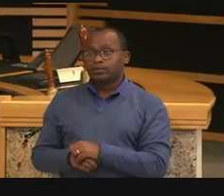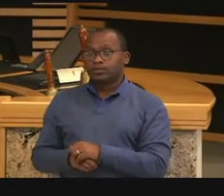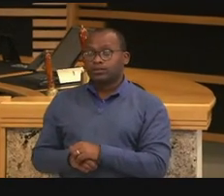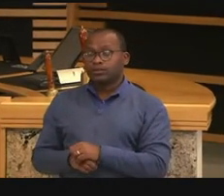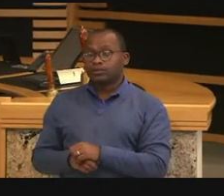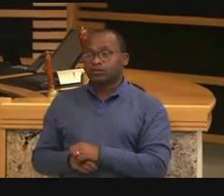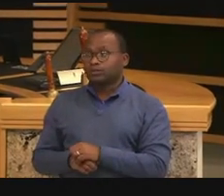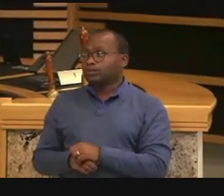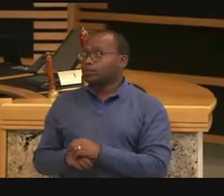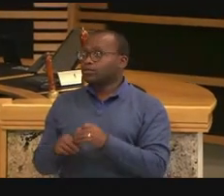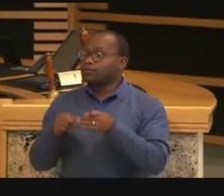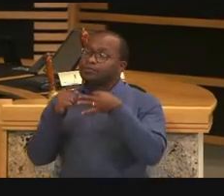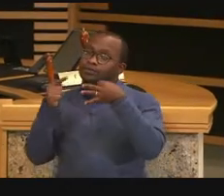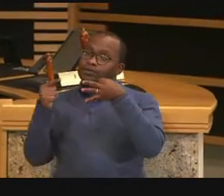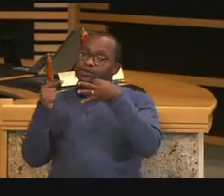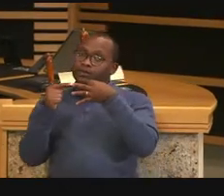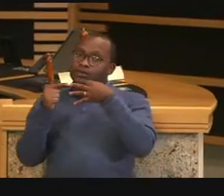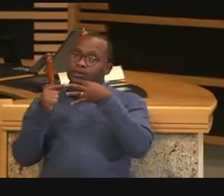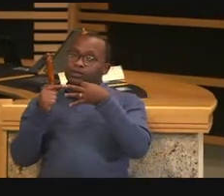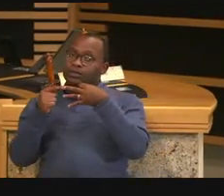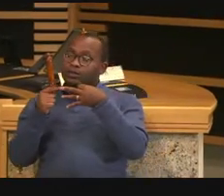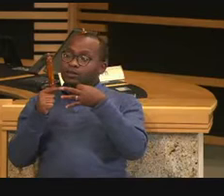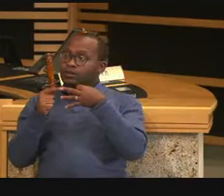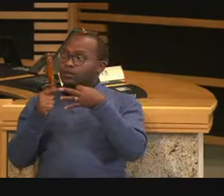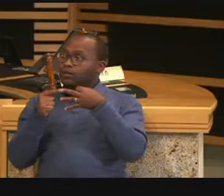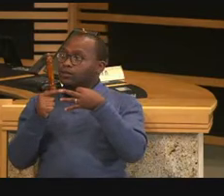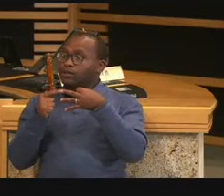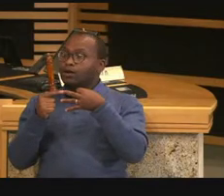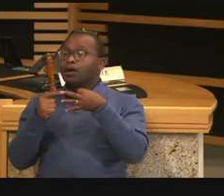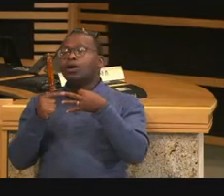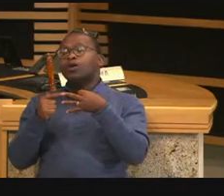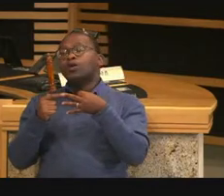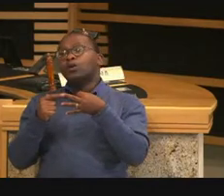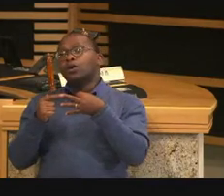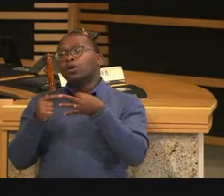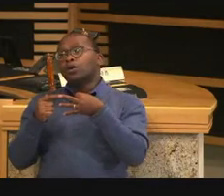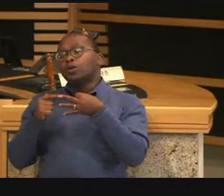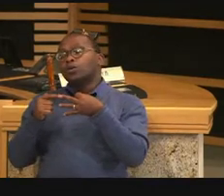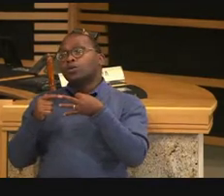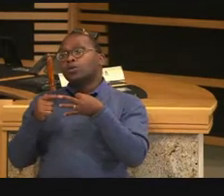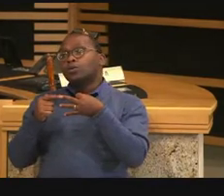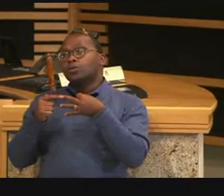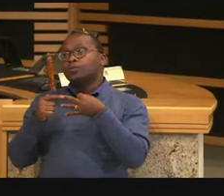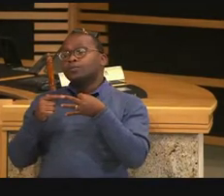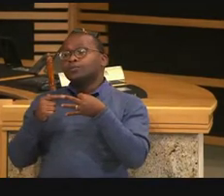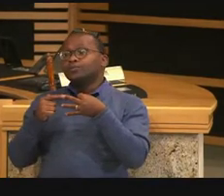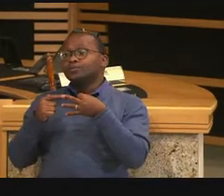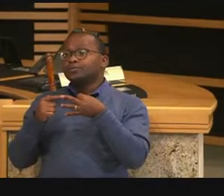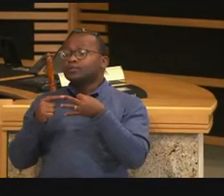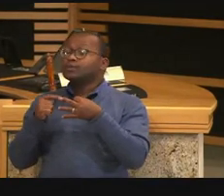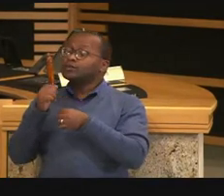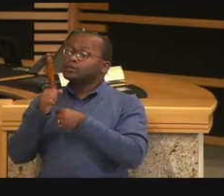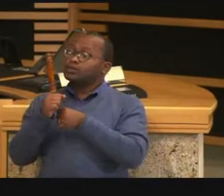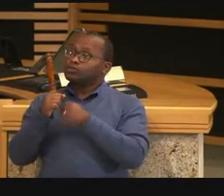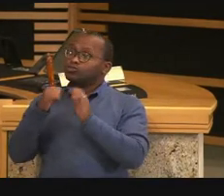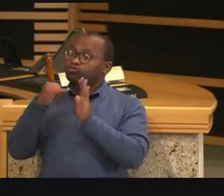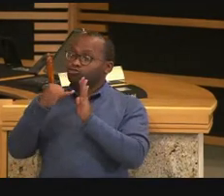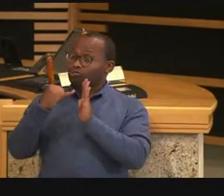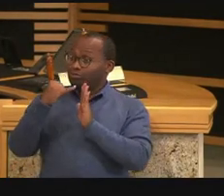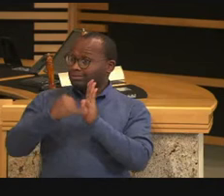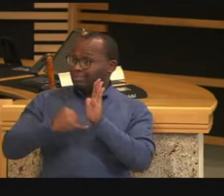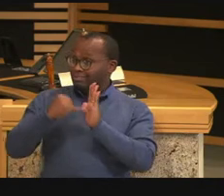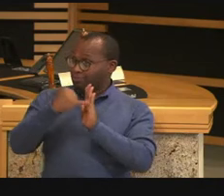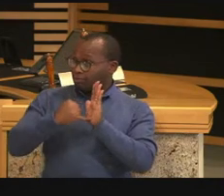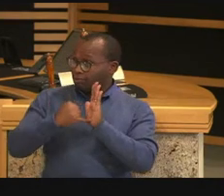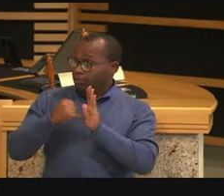we are noting that when we embark upon this program, for the January 2023 school